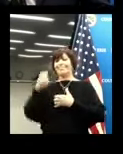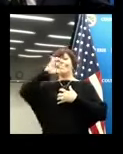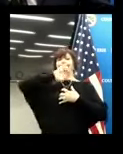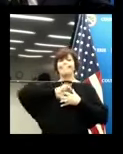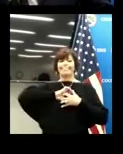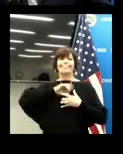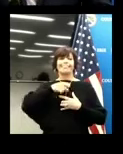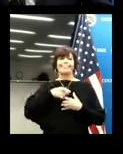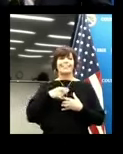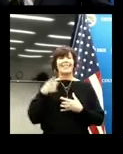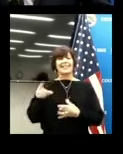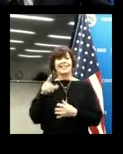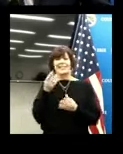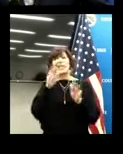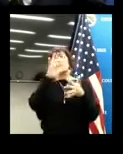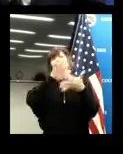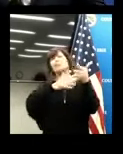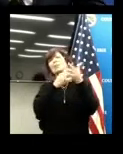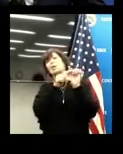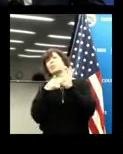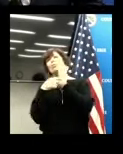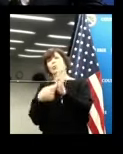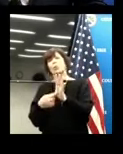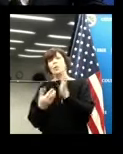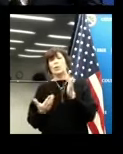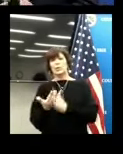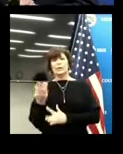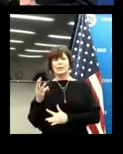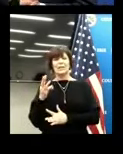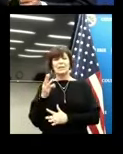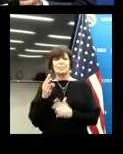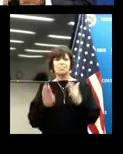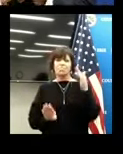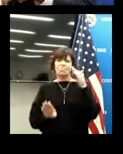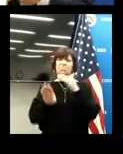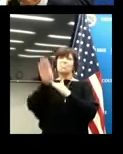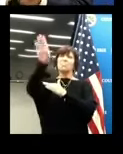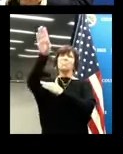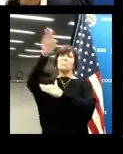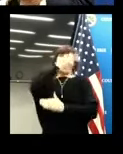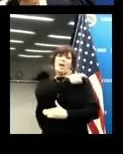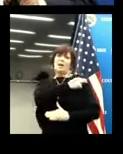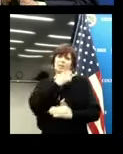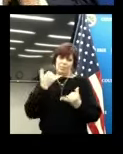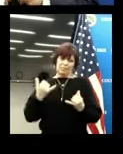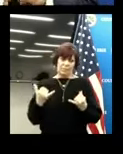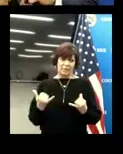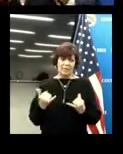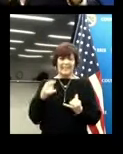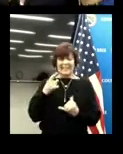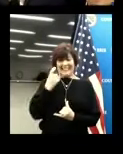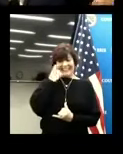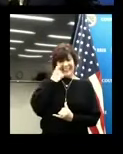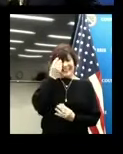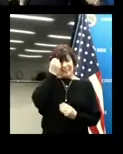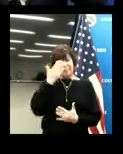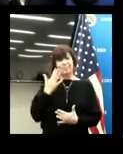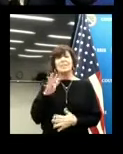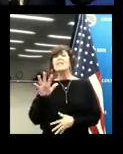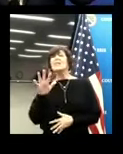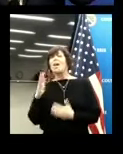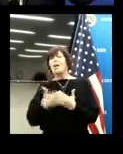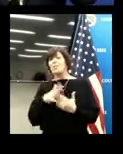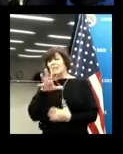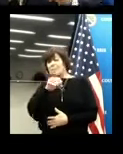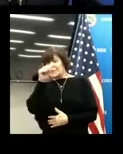for Erie County as of the 16th. Steep increase in hospitalizations over the past week. And the latest data shows nearly 50% of all